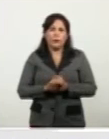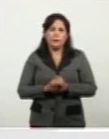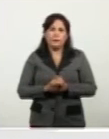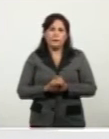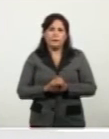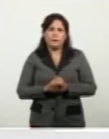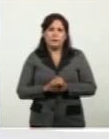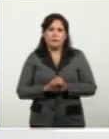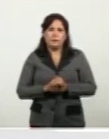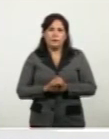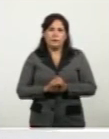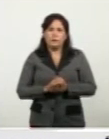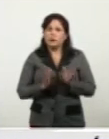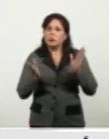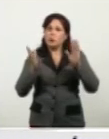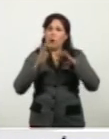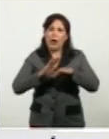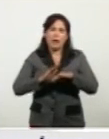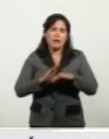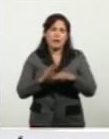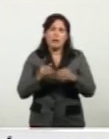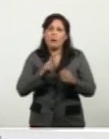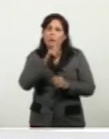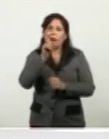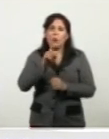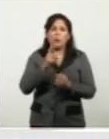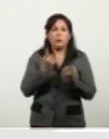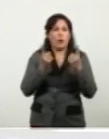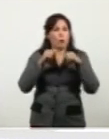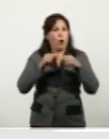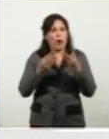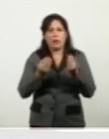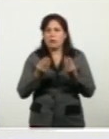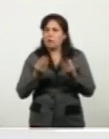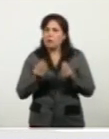161,514 deaths to COVID-19